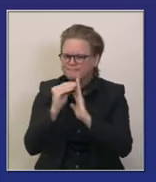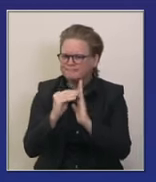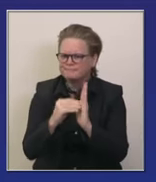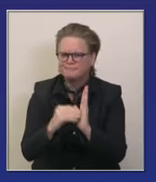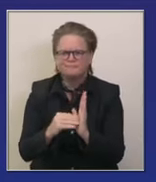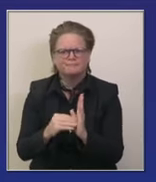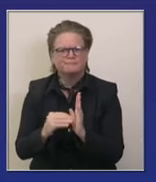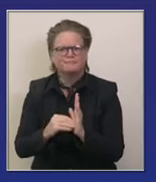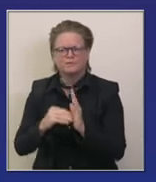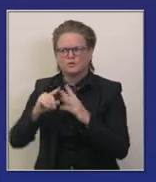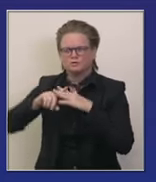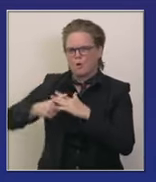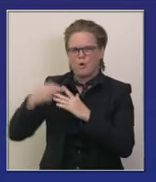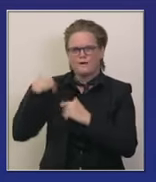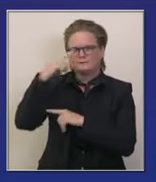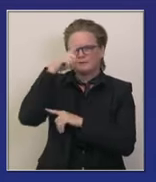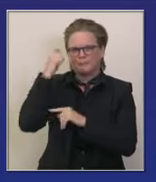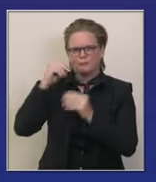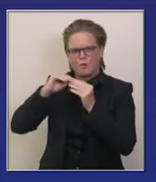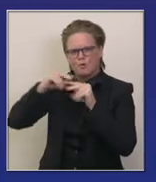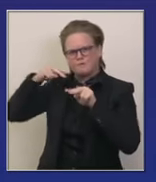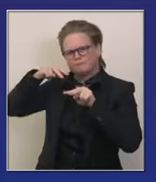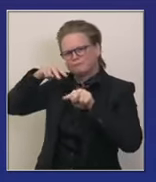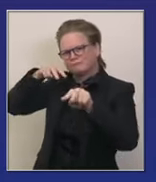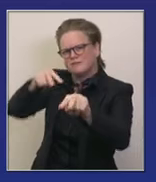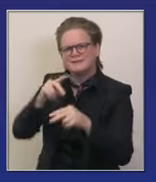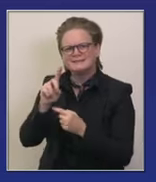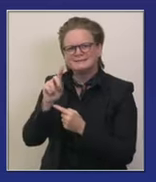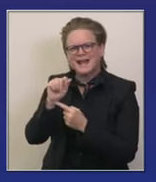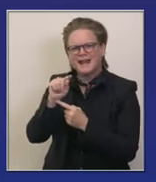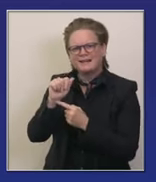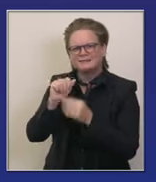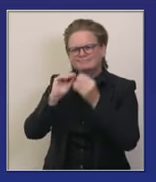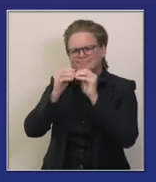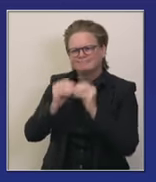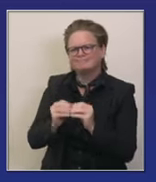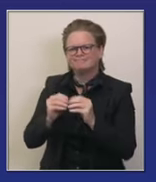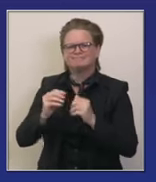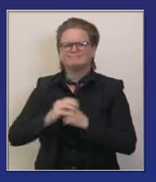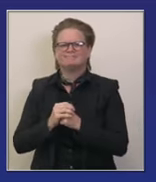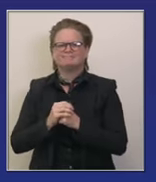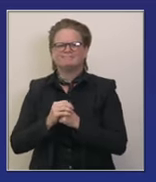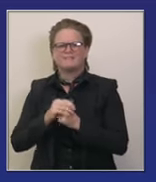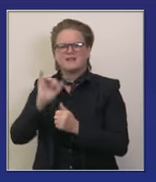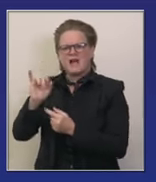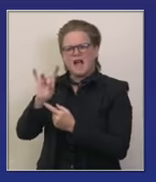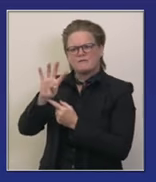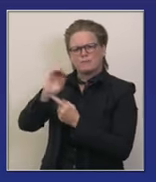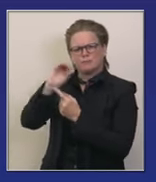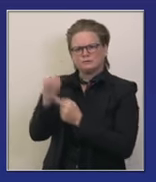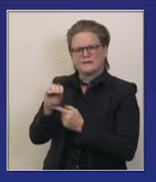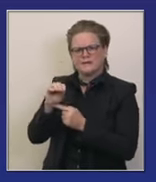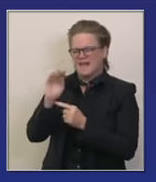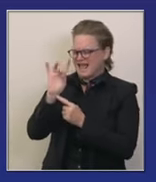Those early days, you may recall, and I'll just go back, you see that 40.8%. That was back